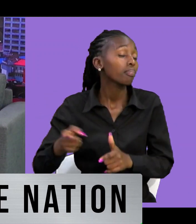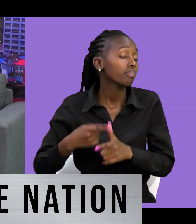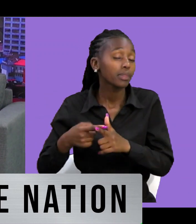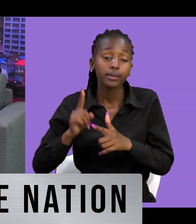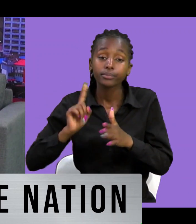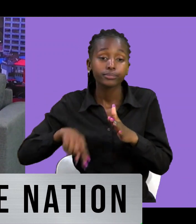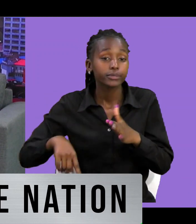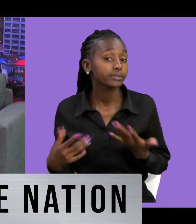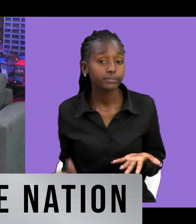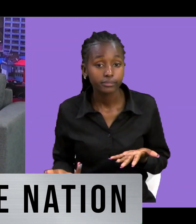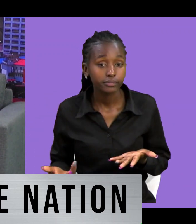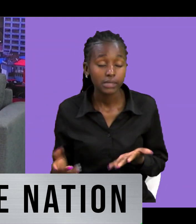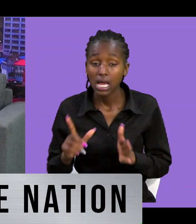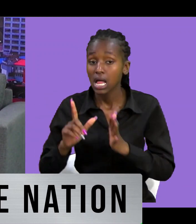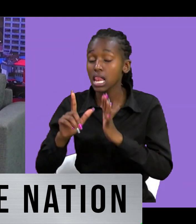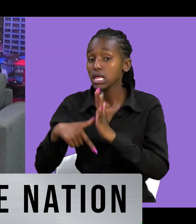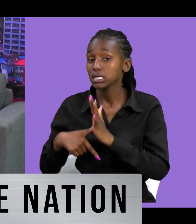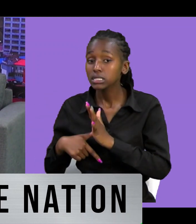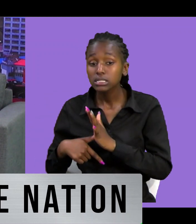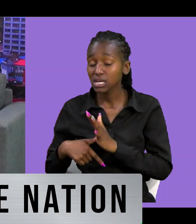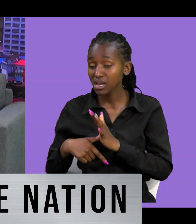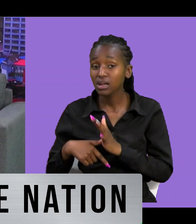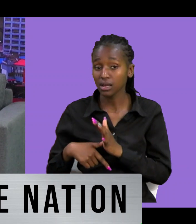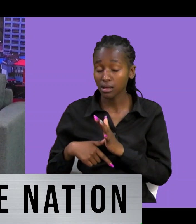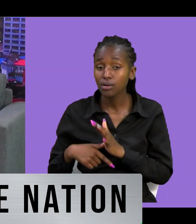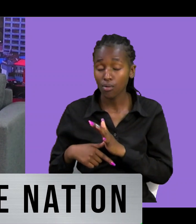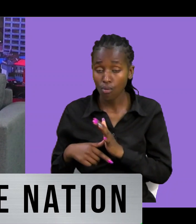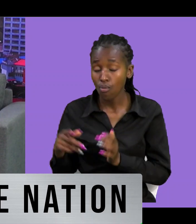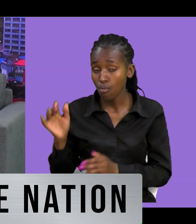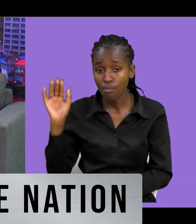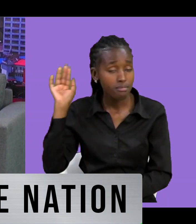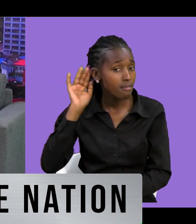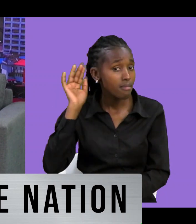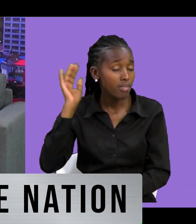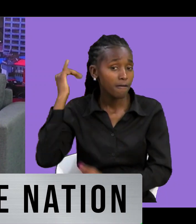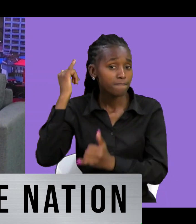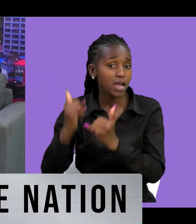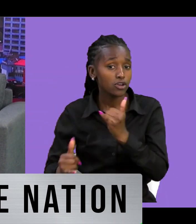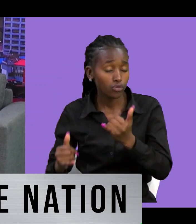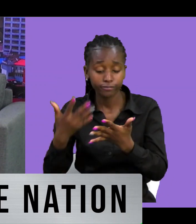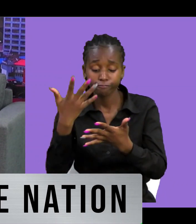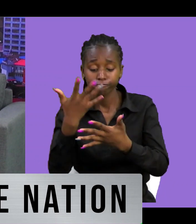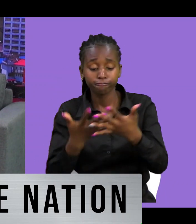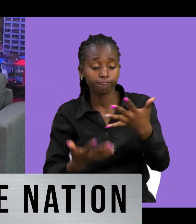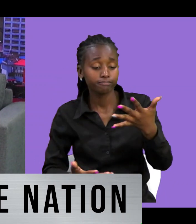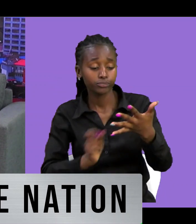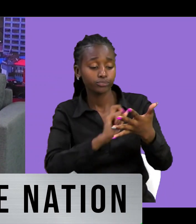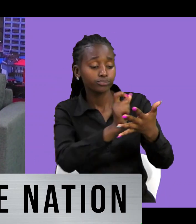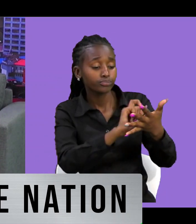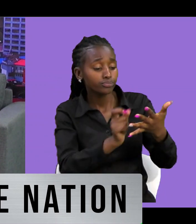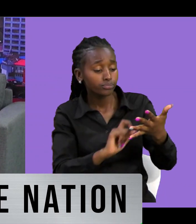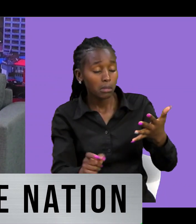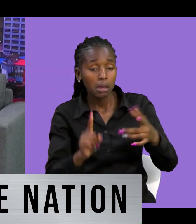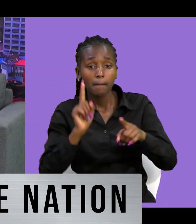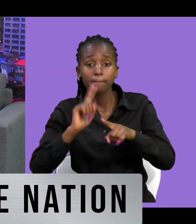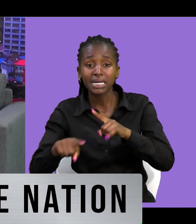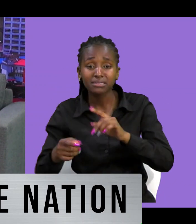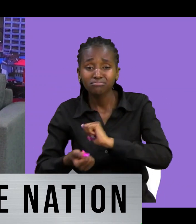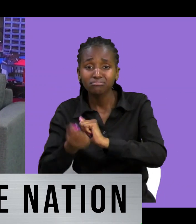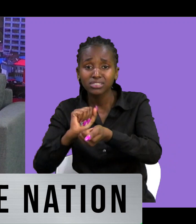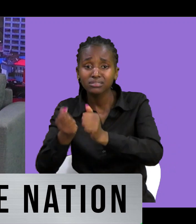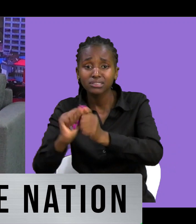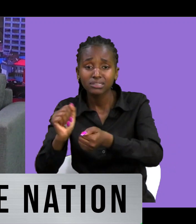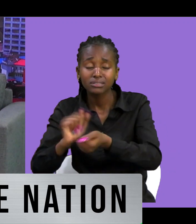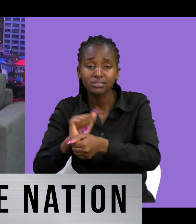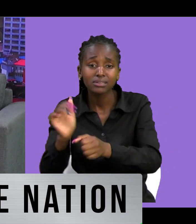resolving. You come, you sit, but at the end of the day, when the final product, the final document comes, you find it has been altered.